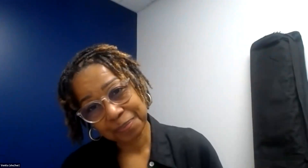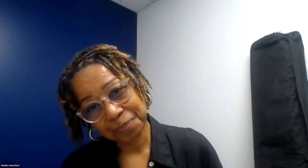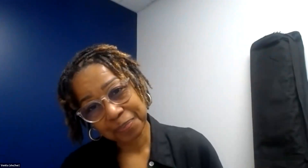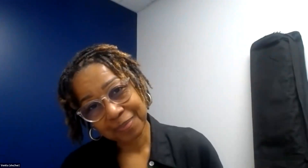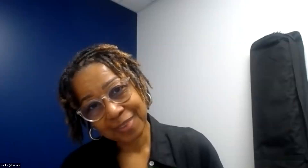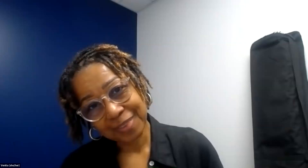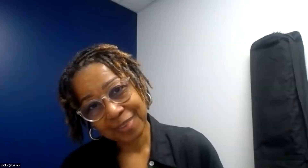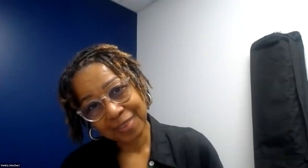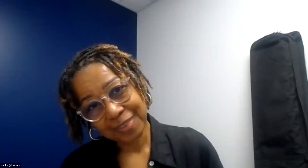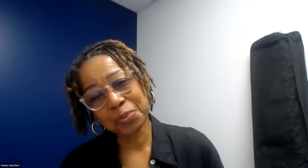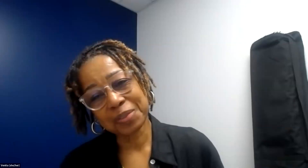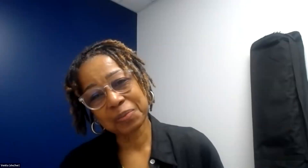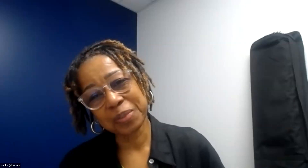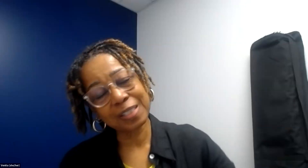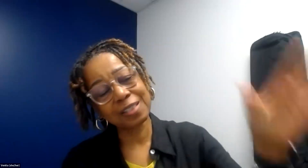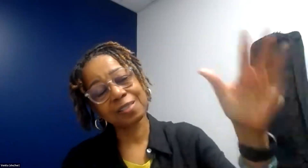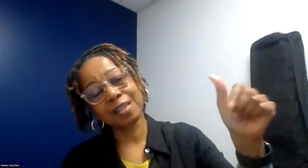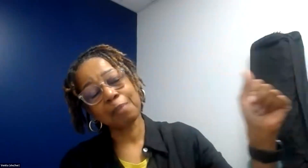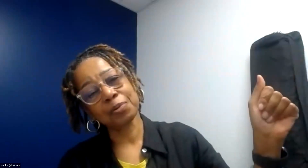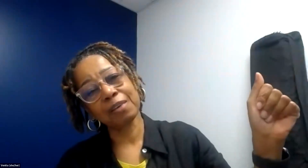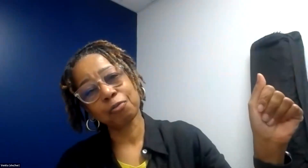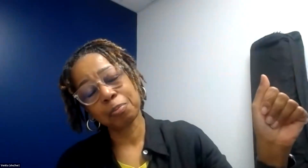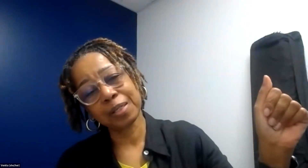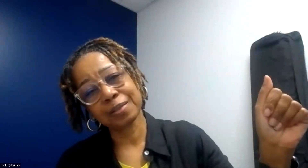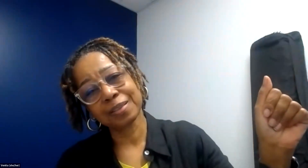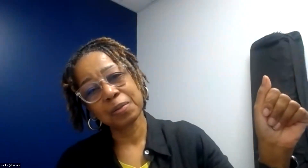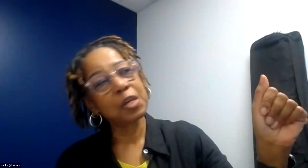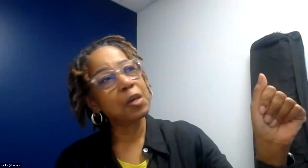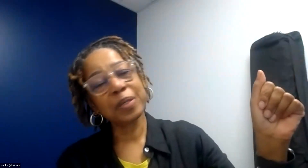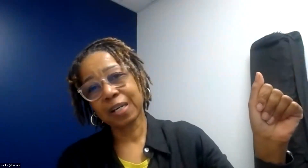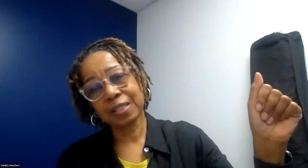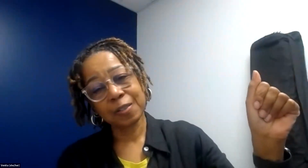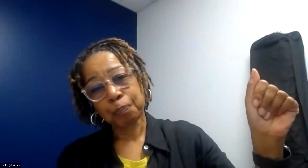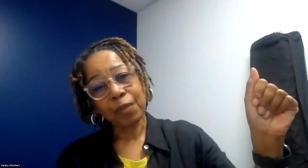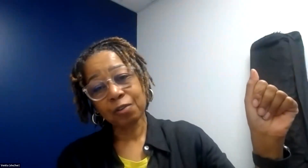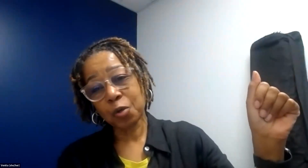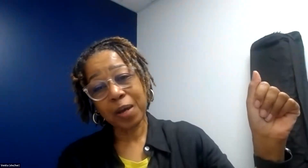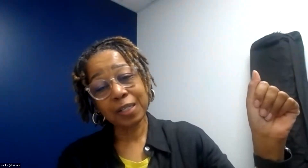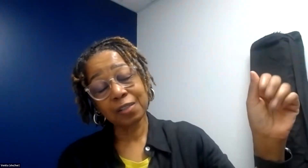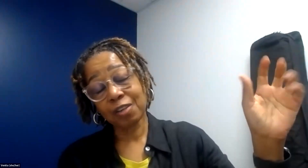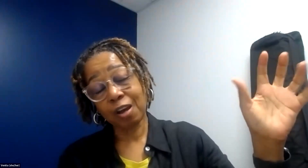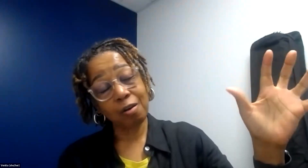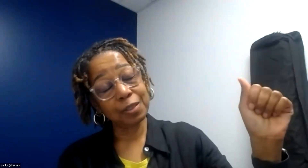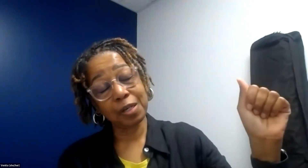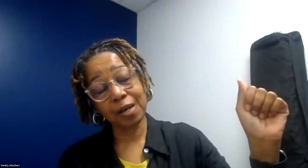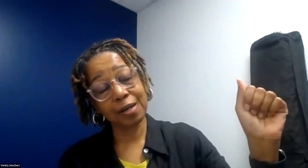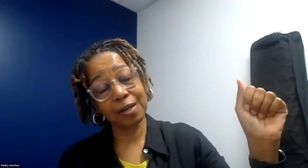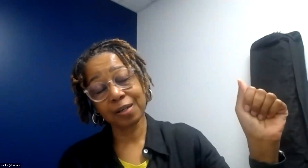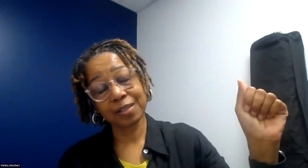pace. Woo! We need to just stop on that for a minute, because I don't know about any of